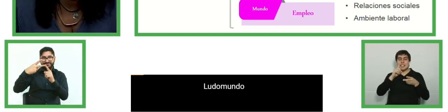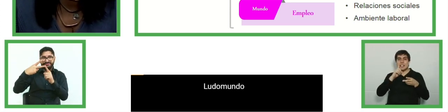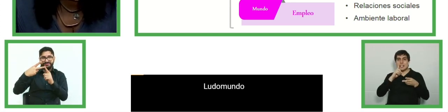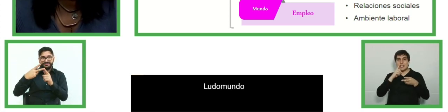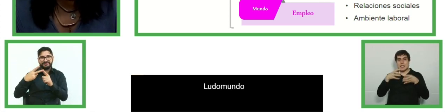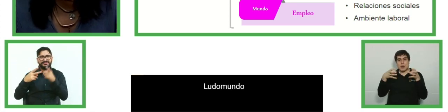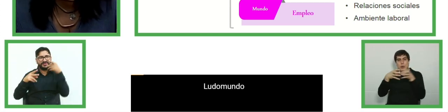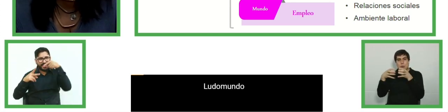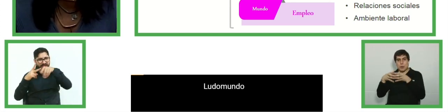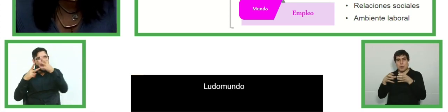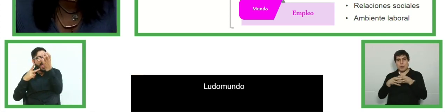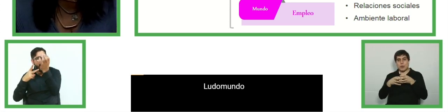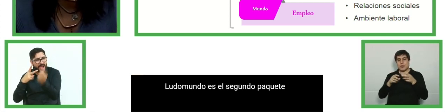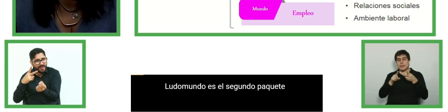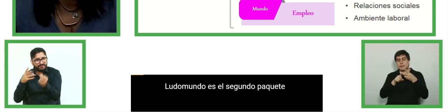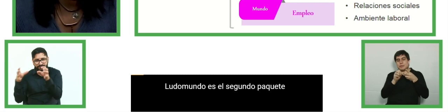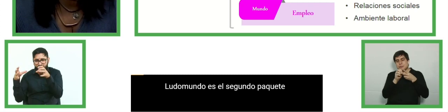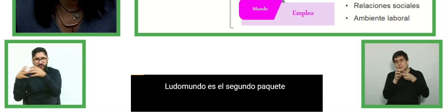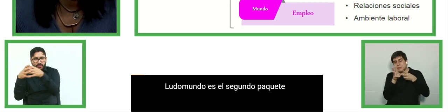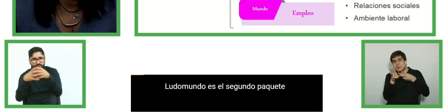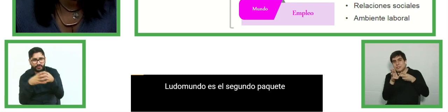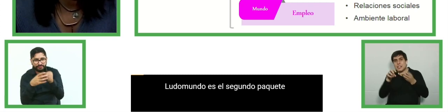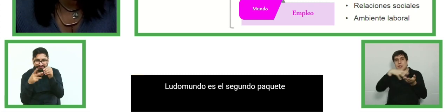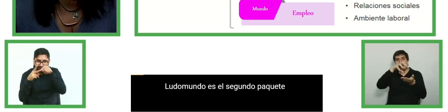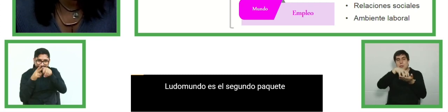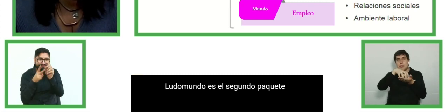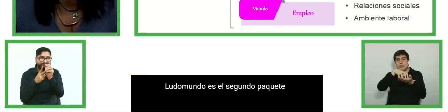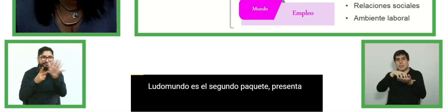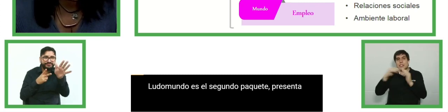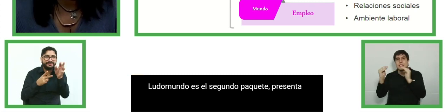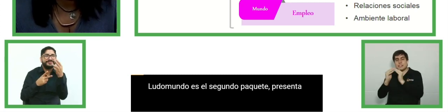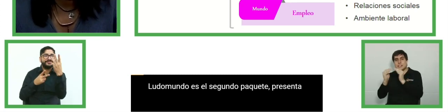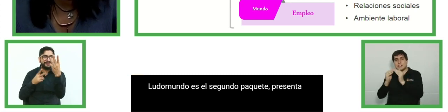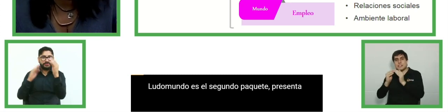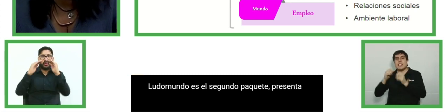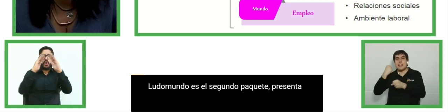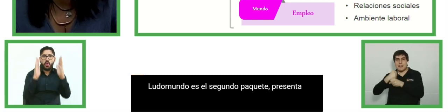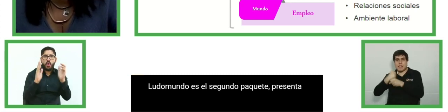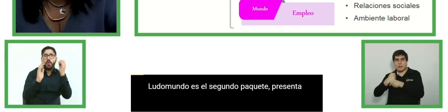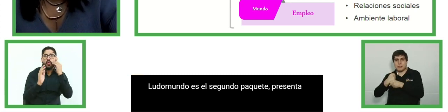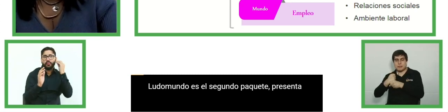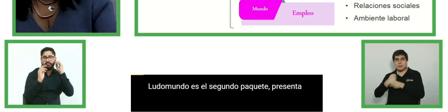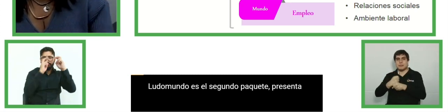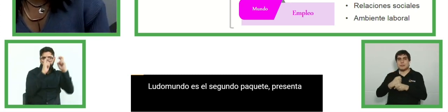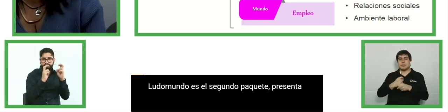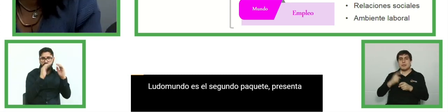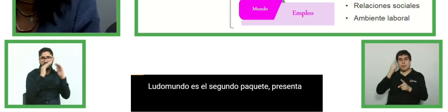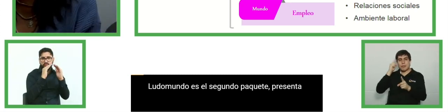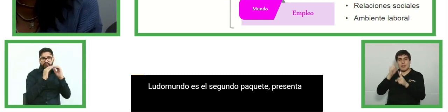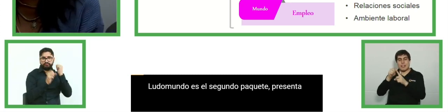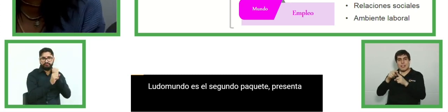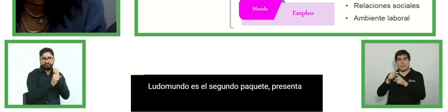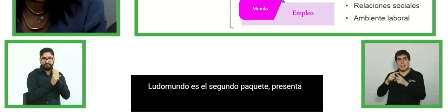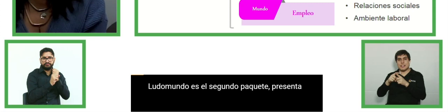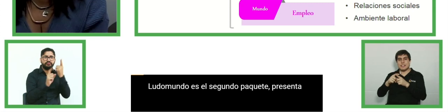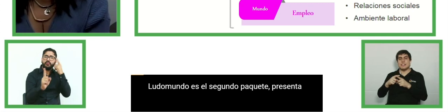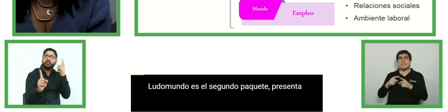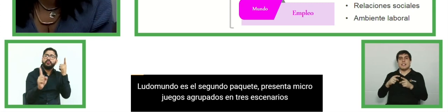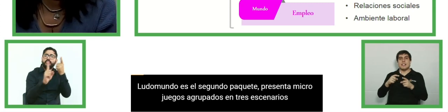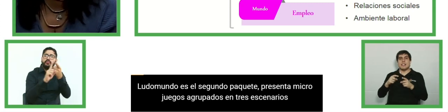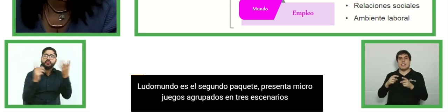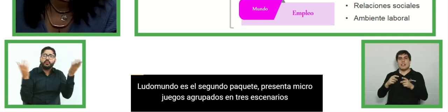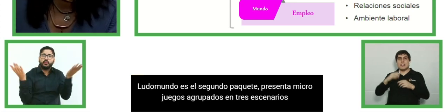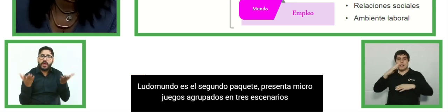city, home, and employment. Has the goal of developing the structure abilities